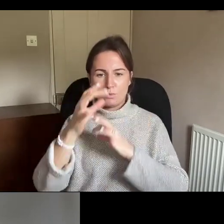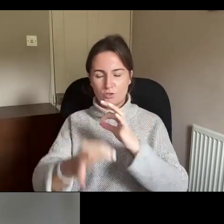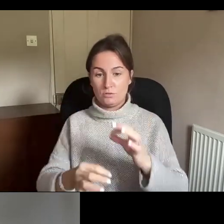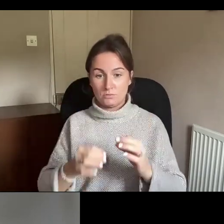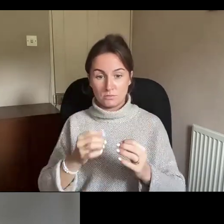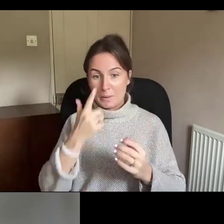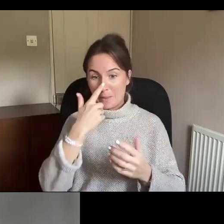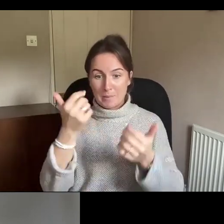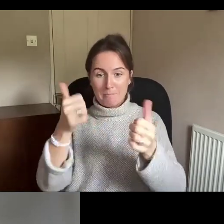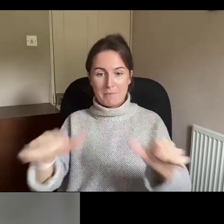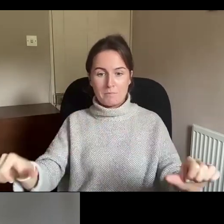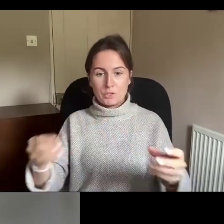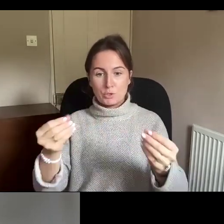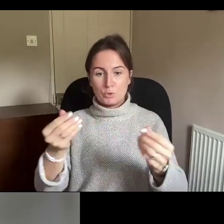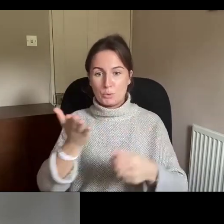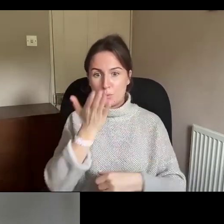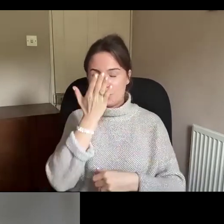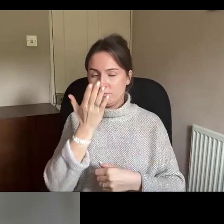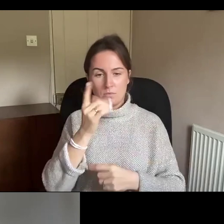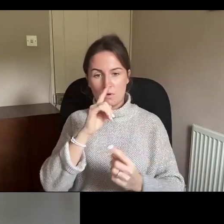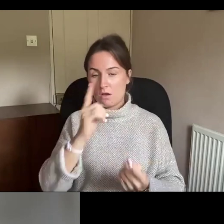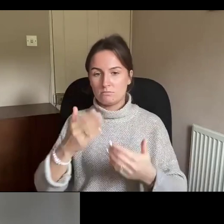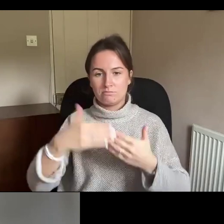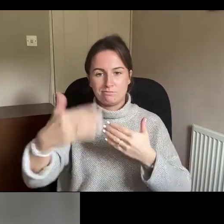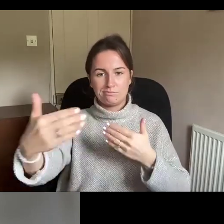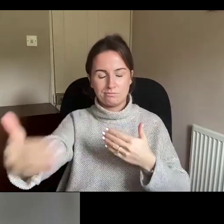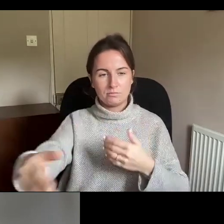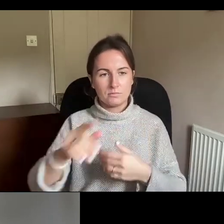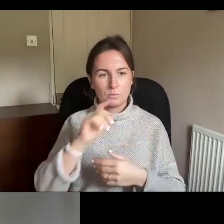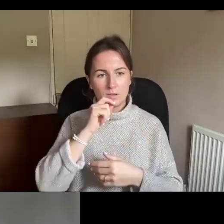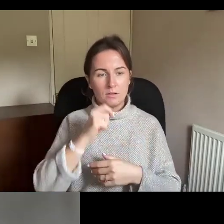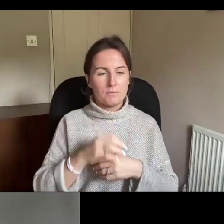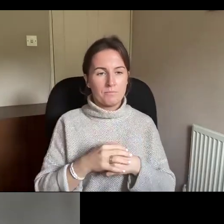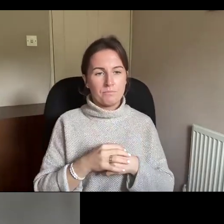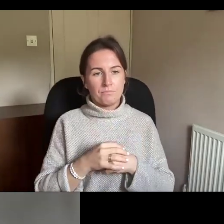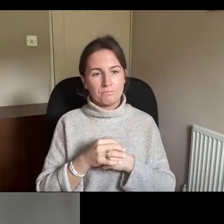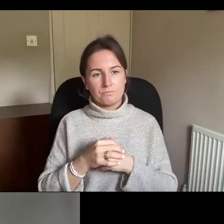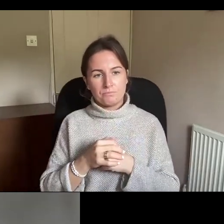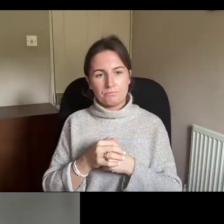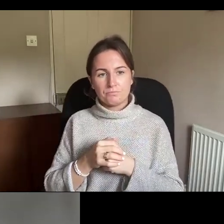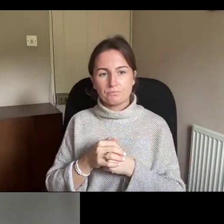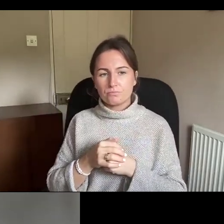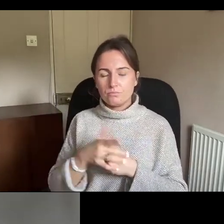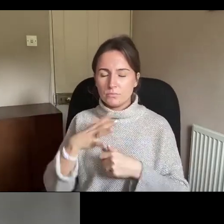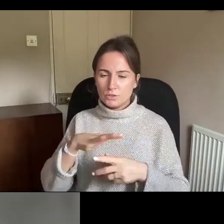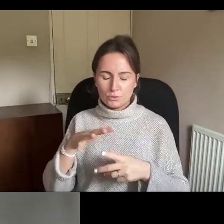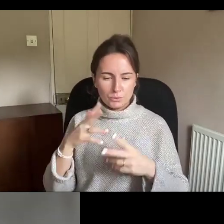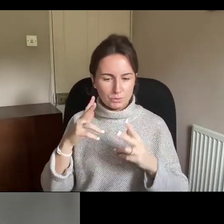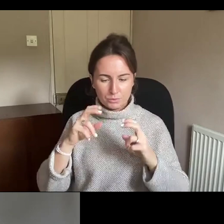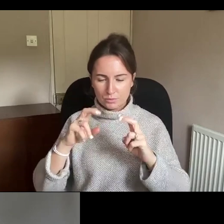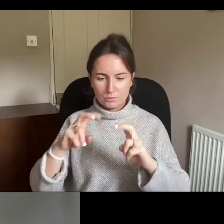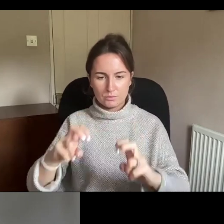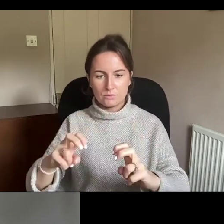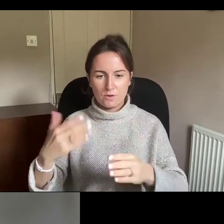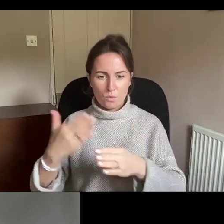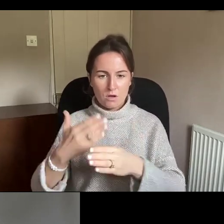question wholesale within the Arts Council. So I think we would need to do some work generally, but